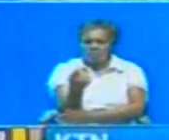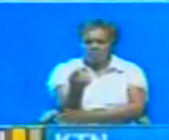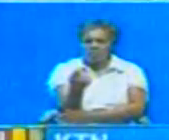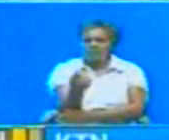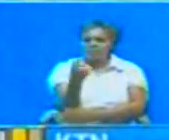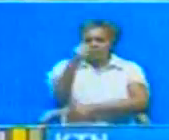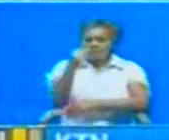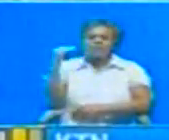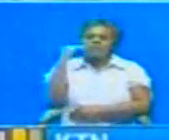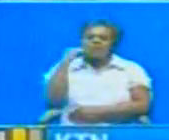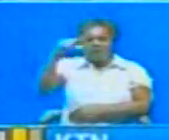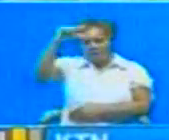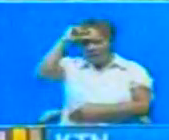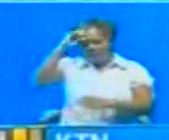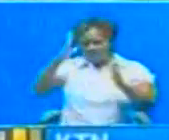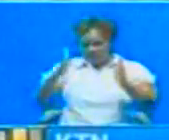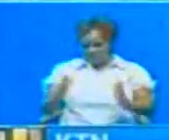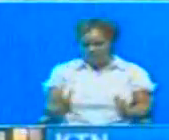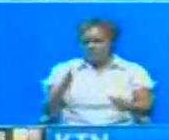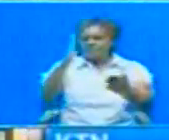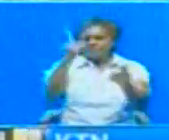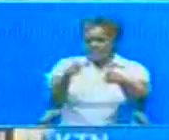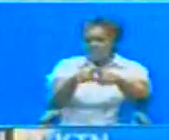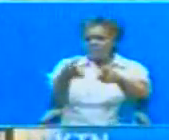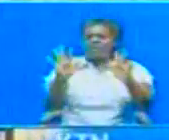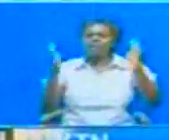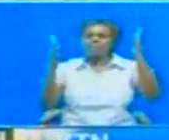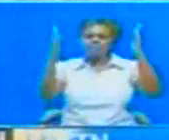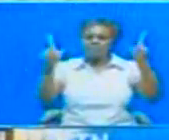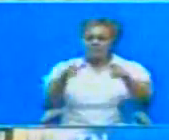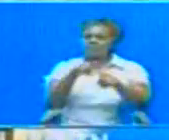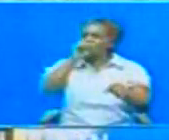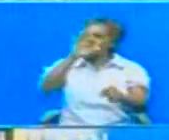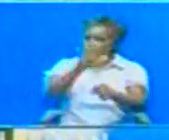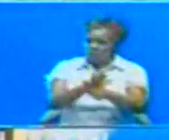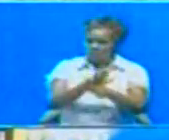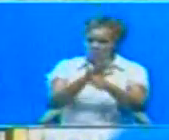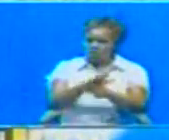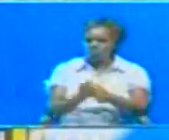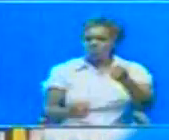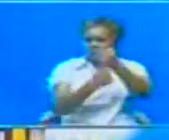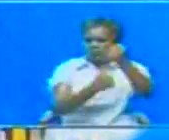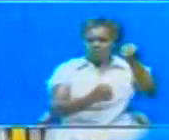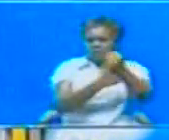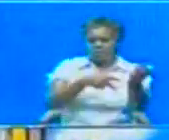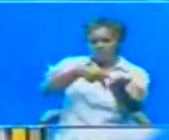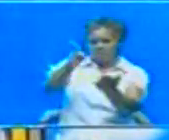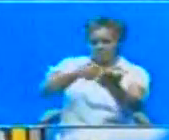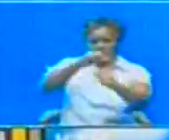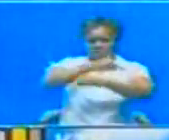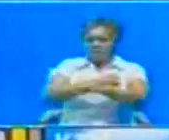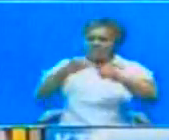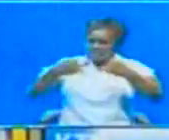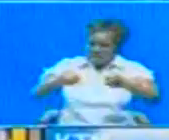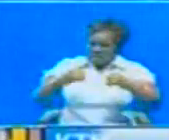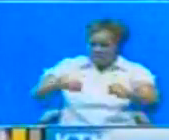The Siaya Governor Colonel Asanga was part of the celebration and has already promised to foot a portion of his school fees. We shall also try as